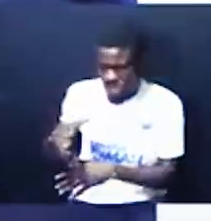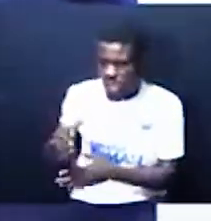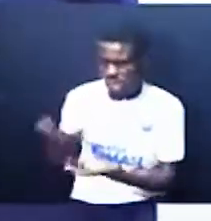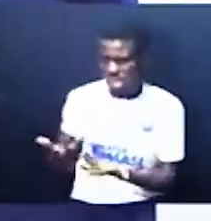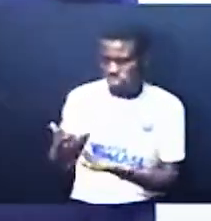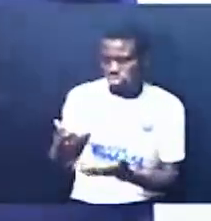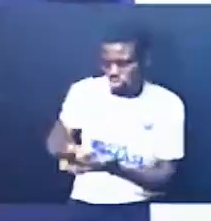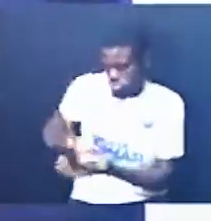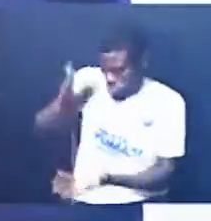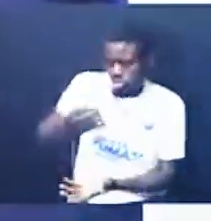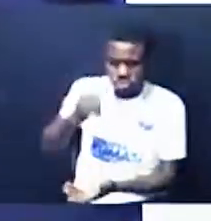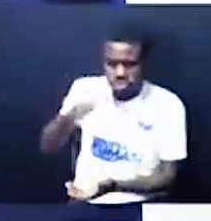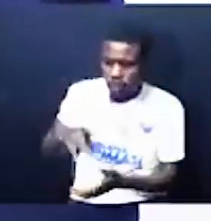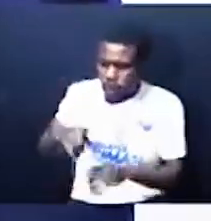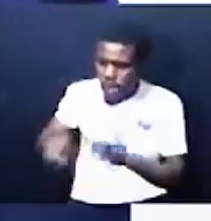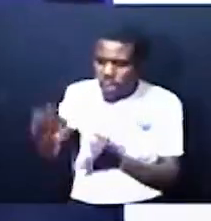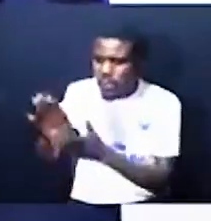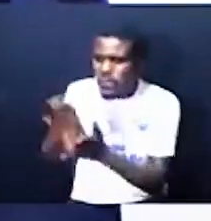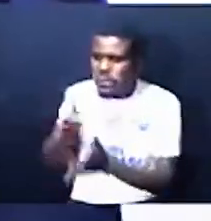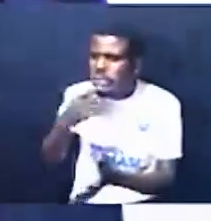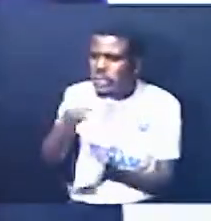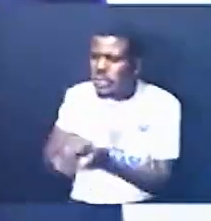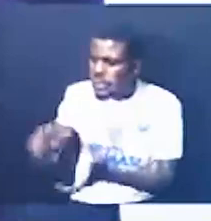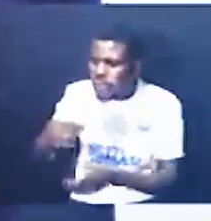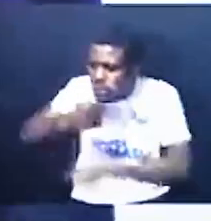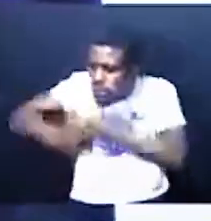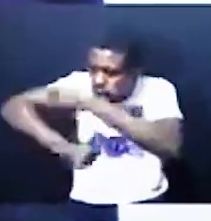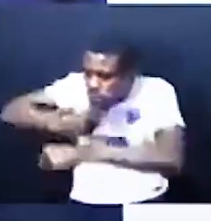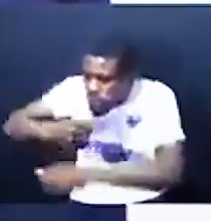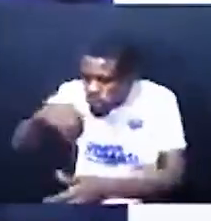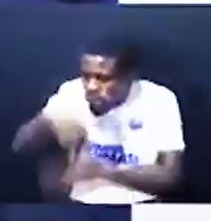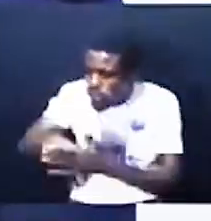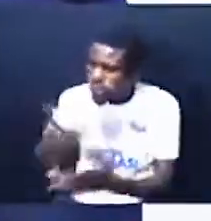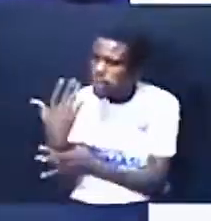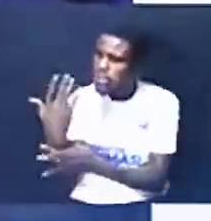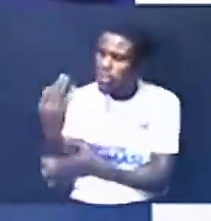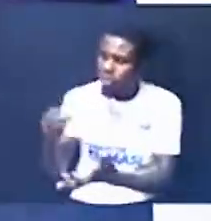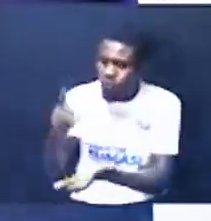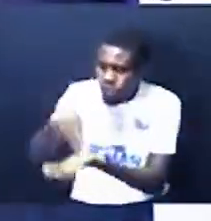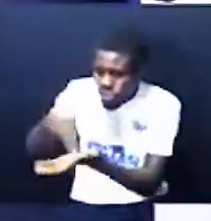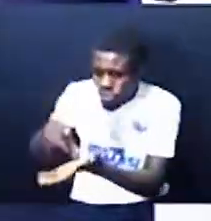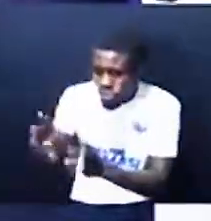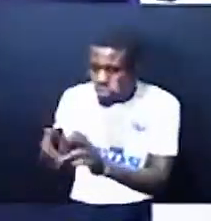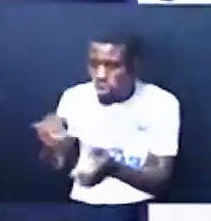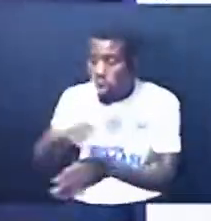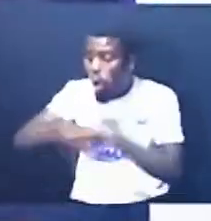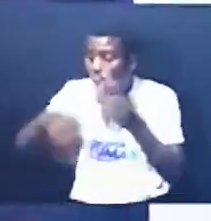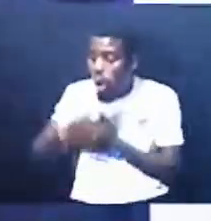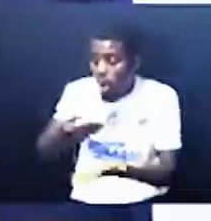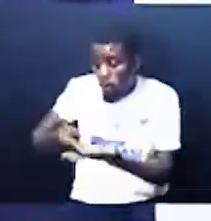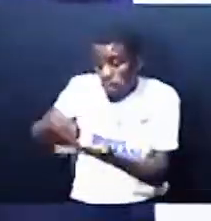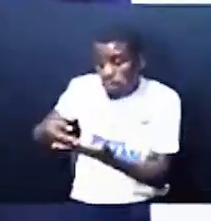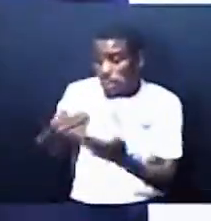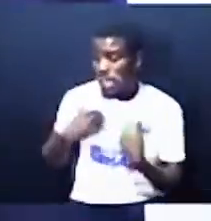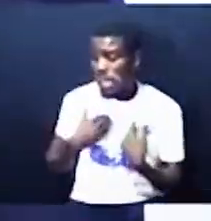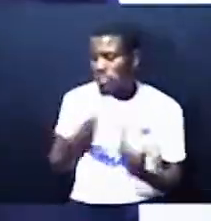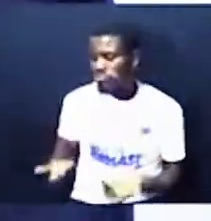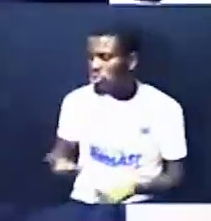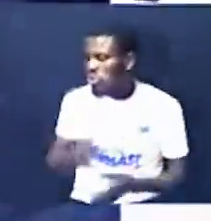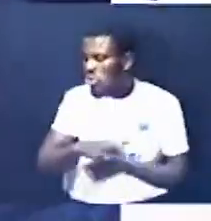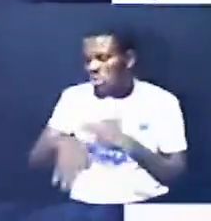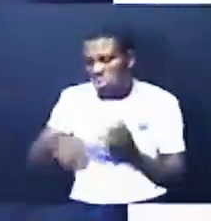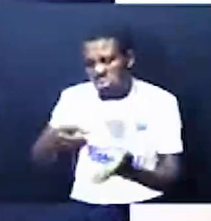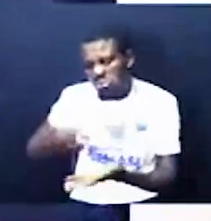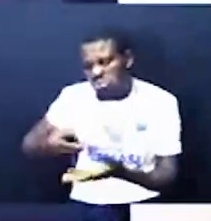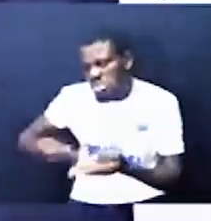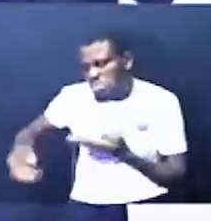under the hands of doctors and she spent all that she had. But instead of getting better, she grew worse. You